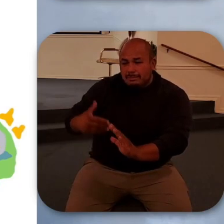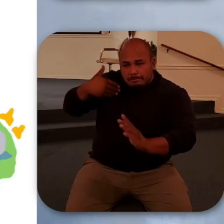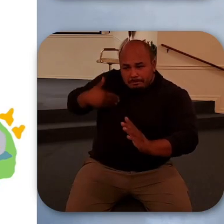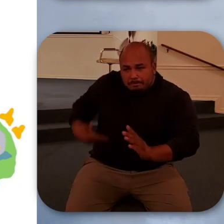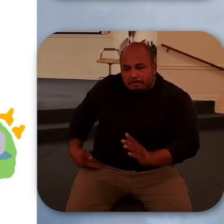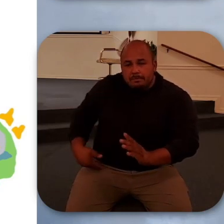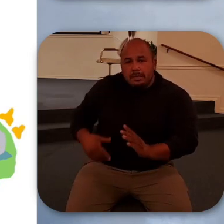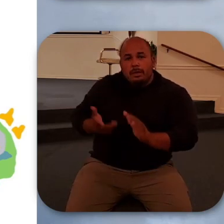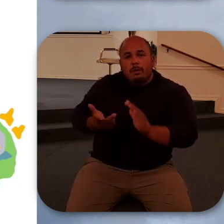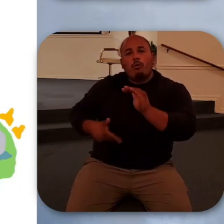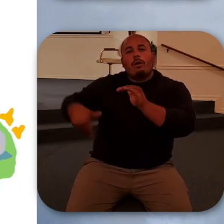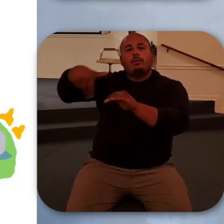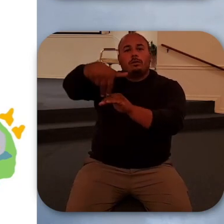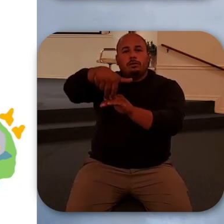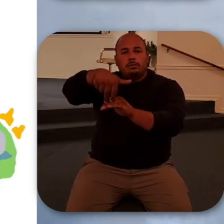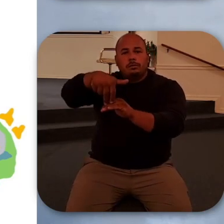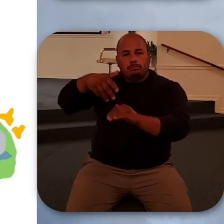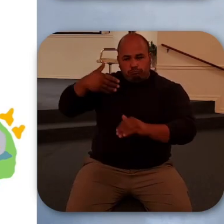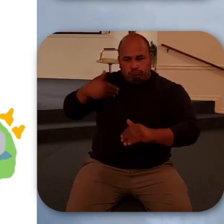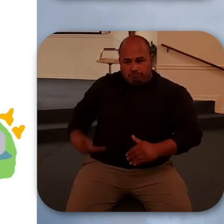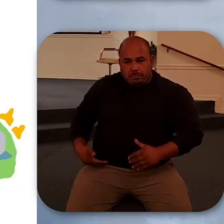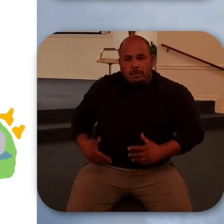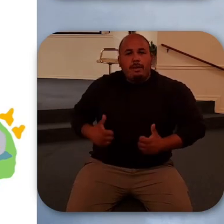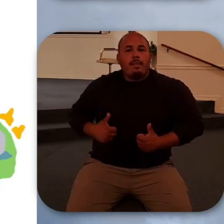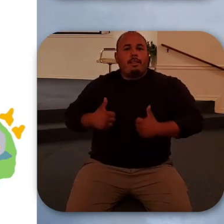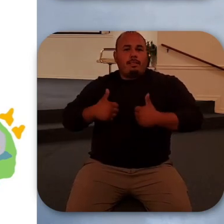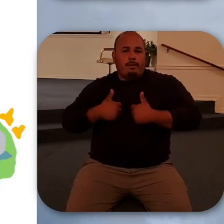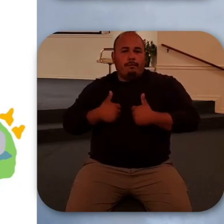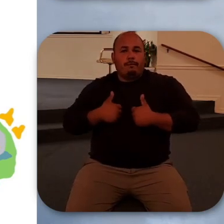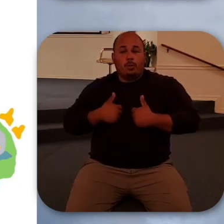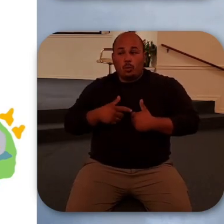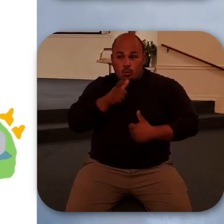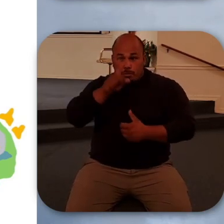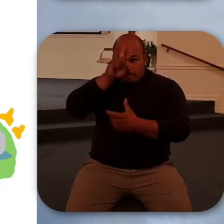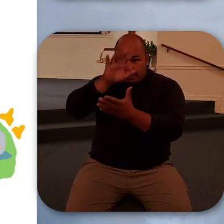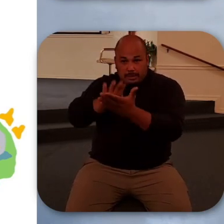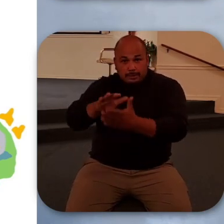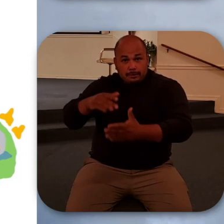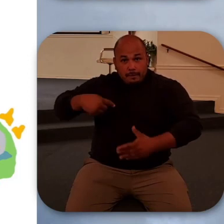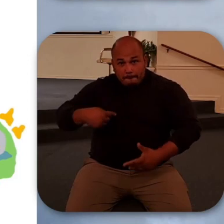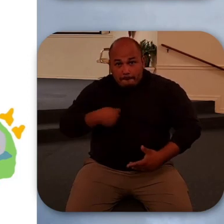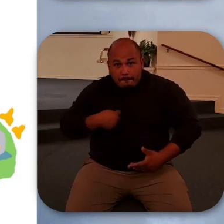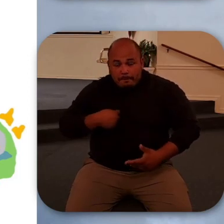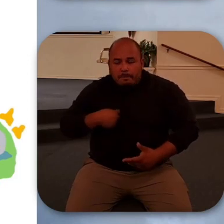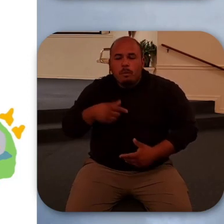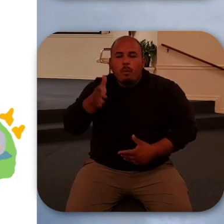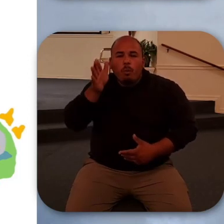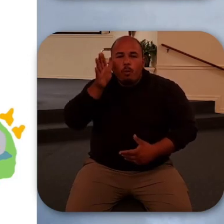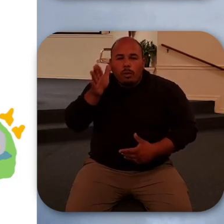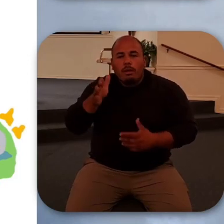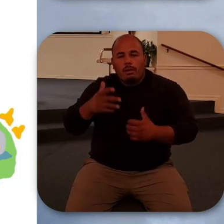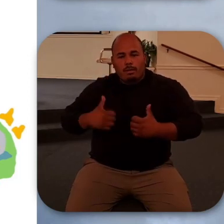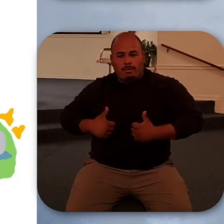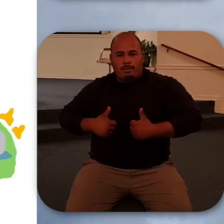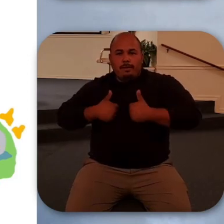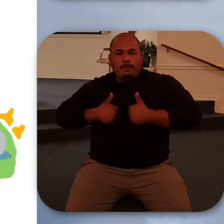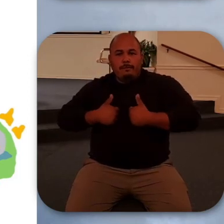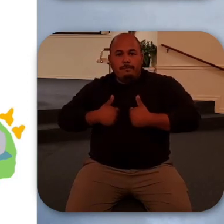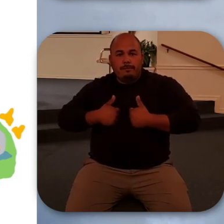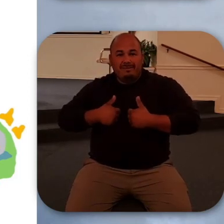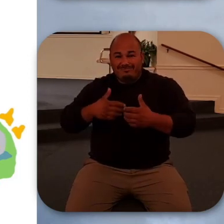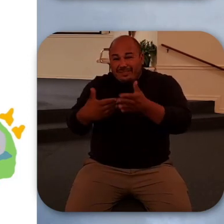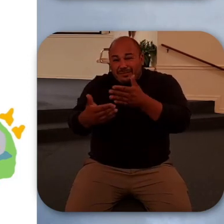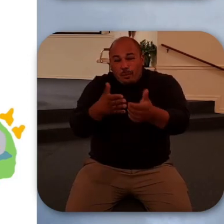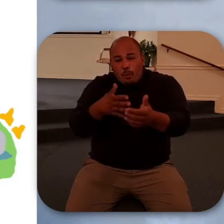and the life. The one who believes in me will live even though they die, and whoever lives by believing in me